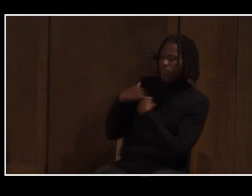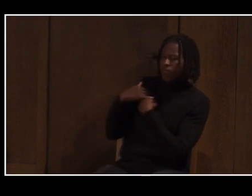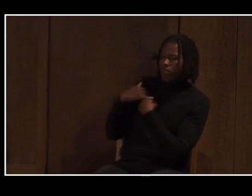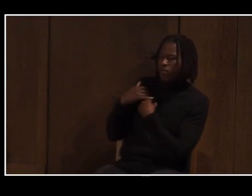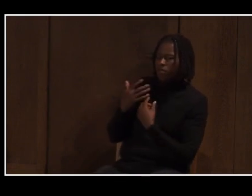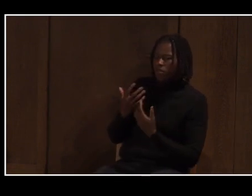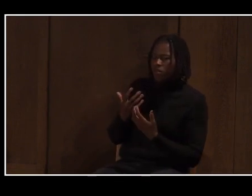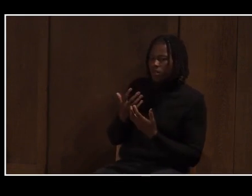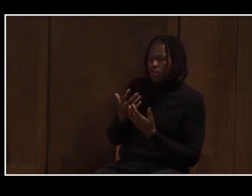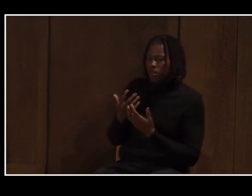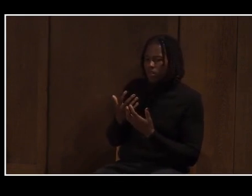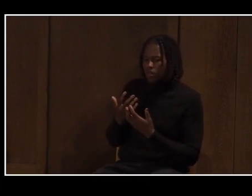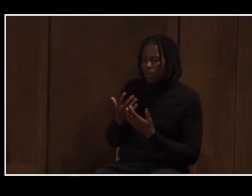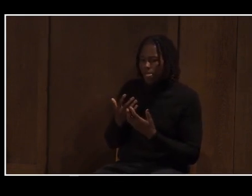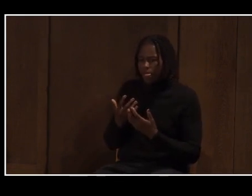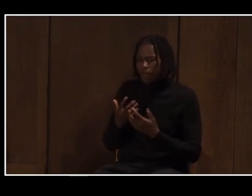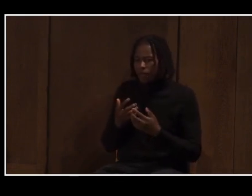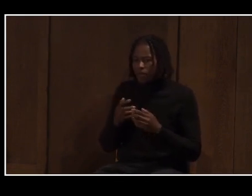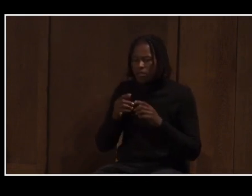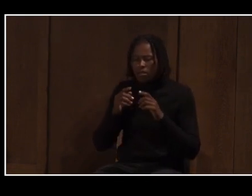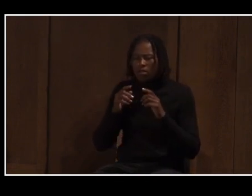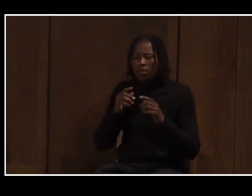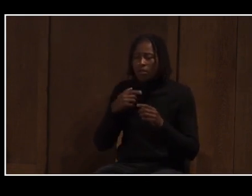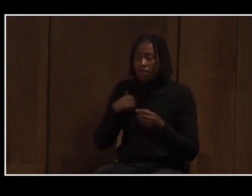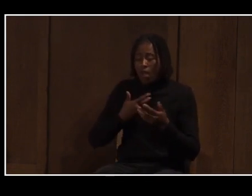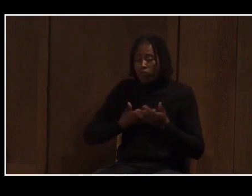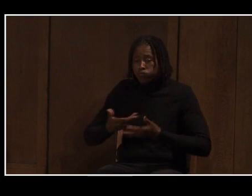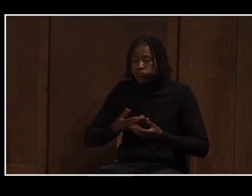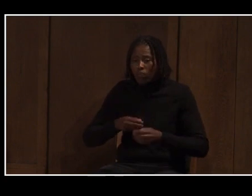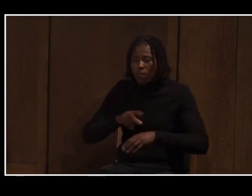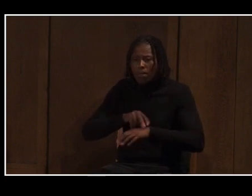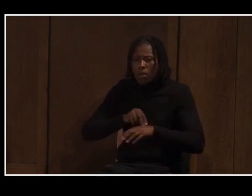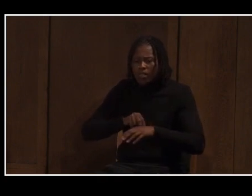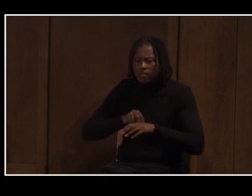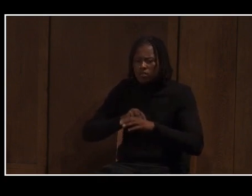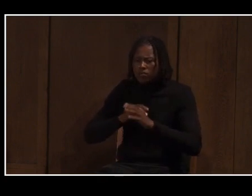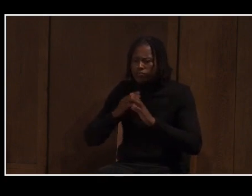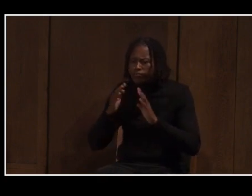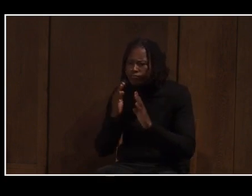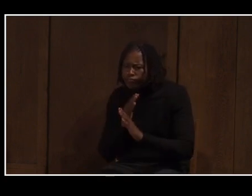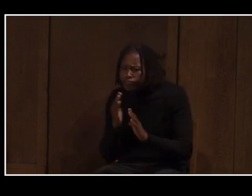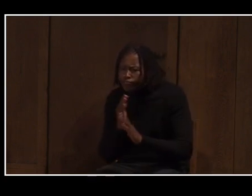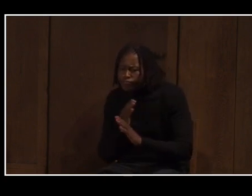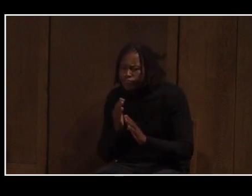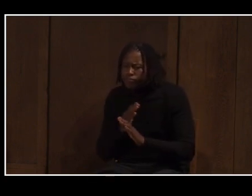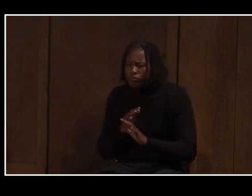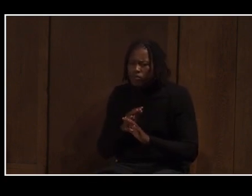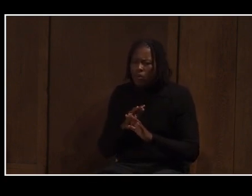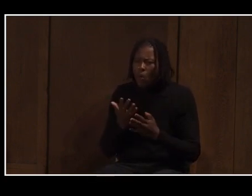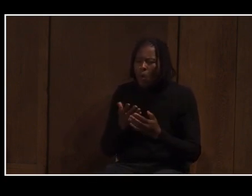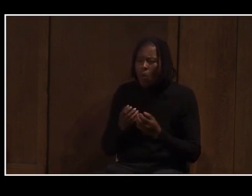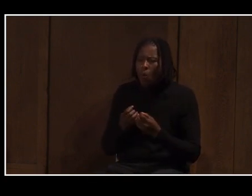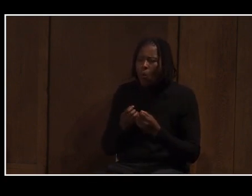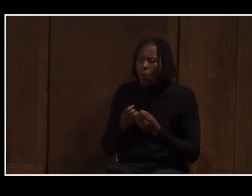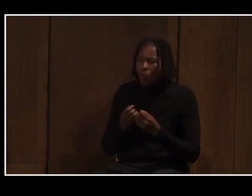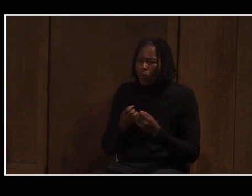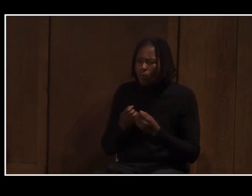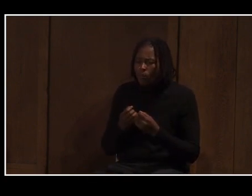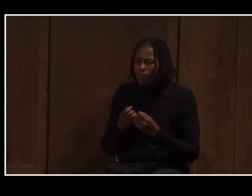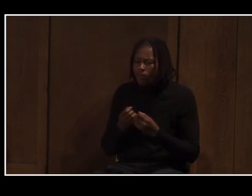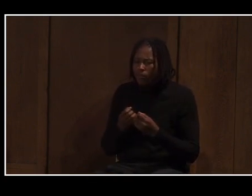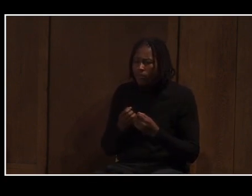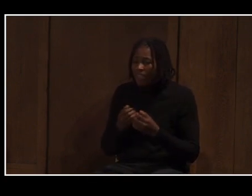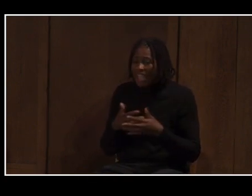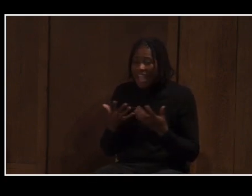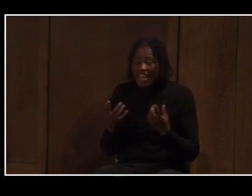to a police like off the record, or like there's no get out clause to that you talk to police, now